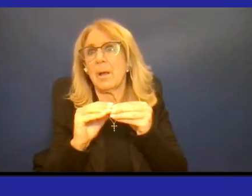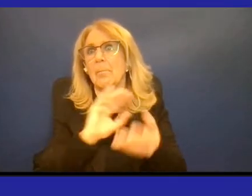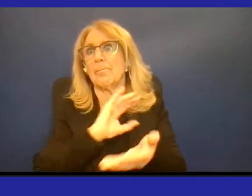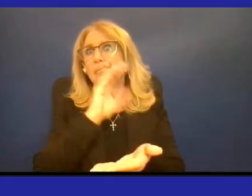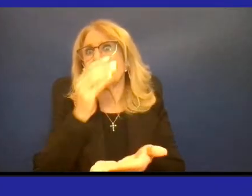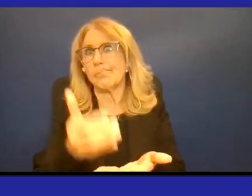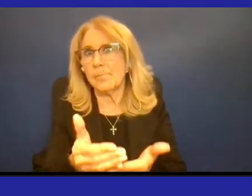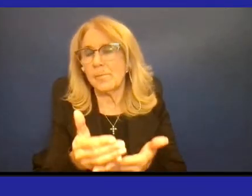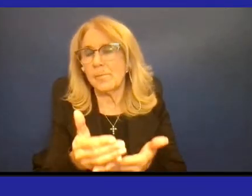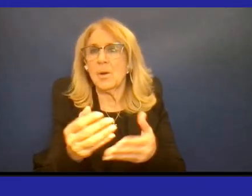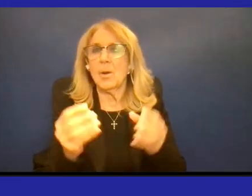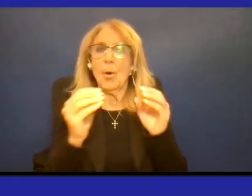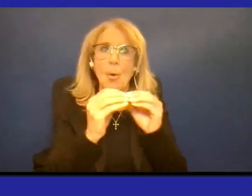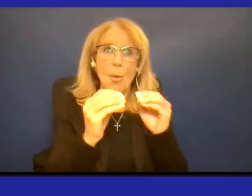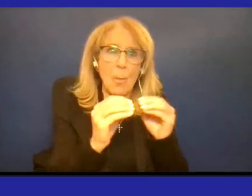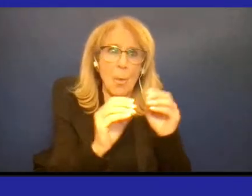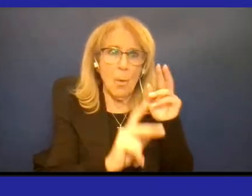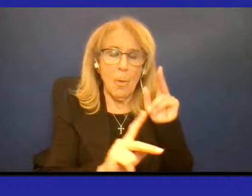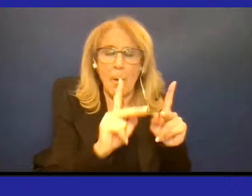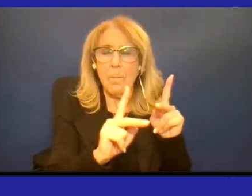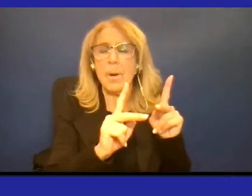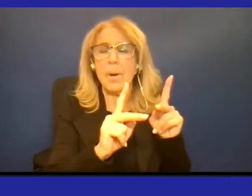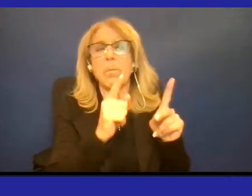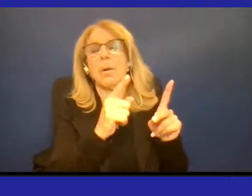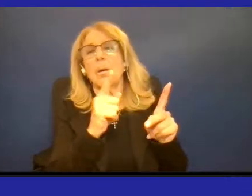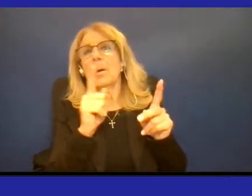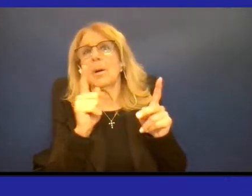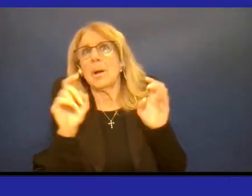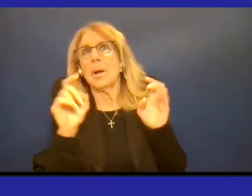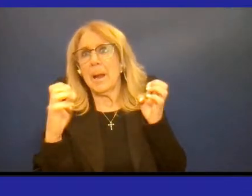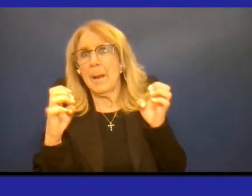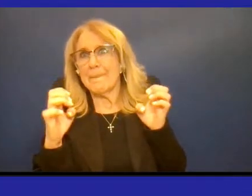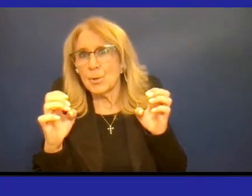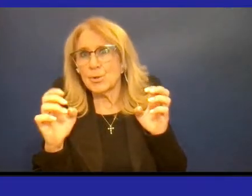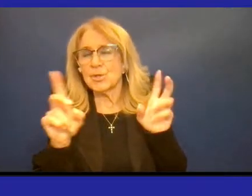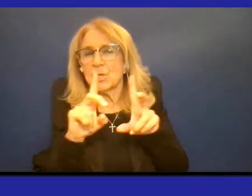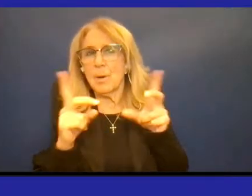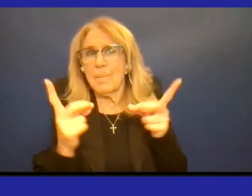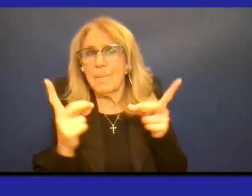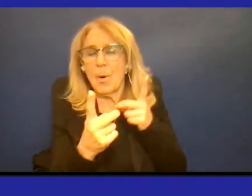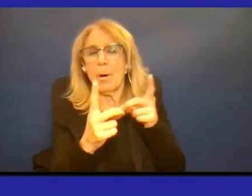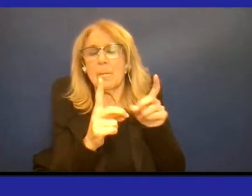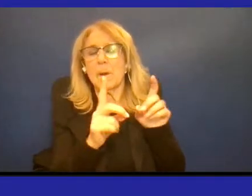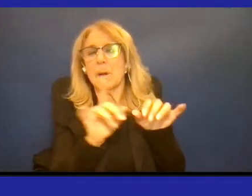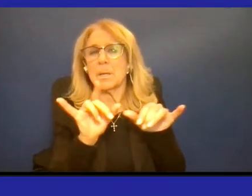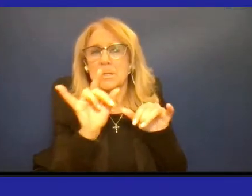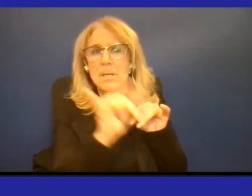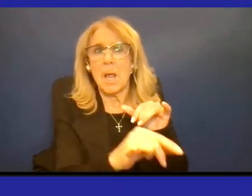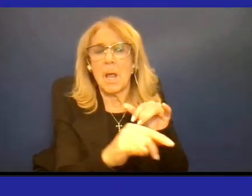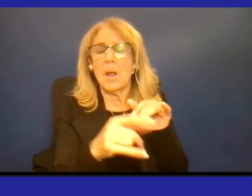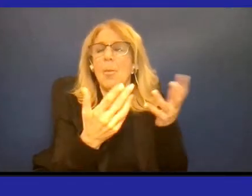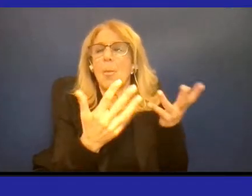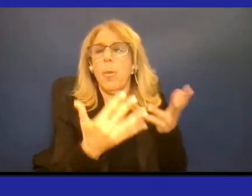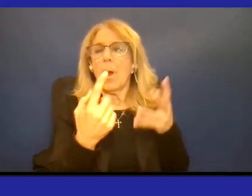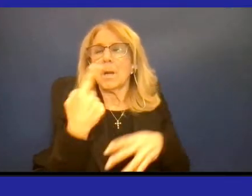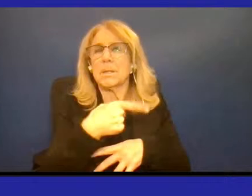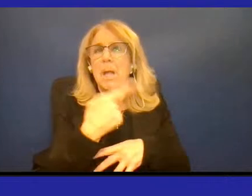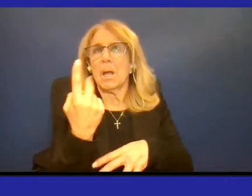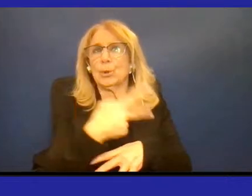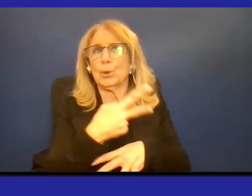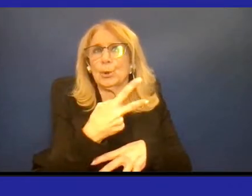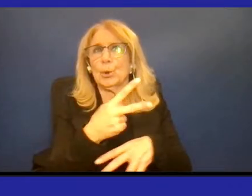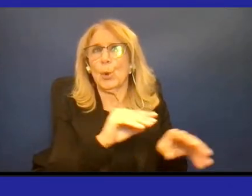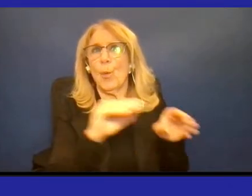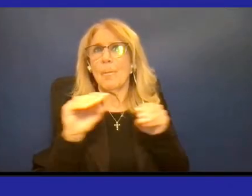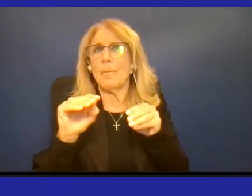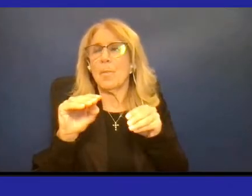the emergency department. So you're admitted to the hospital, you might have to wait a day or two to even move upstairs, and it just sends that rest of